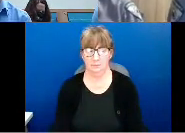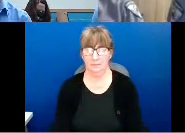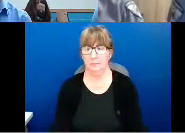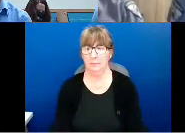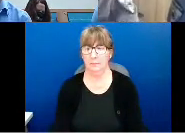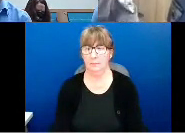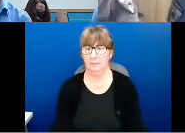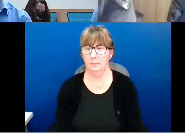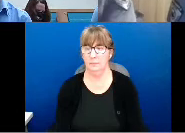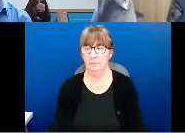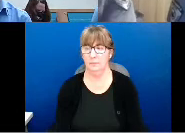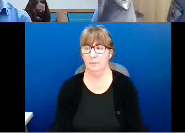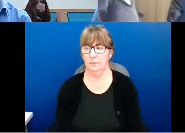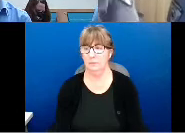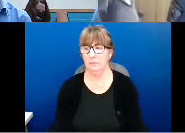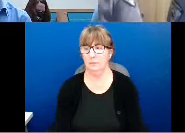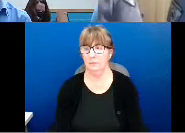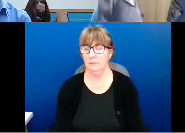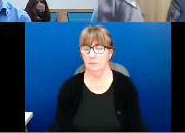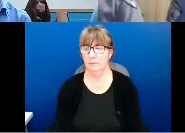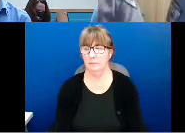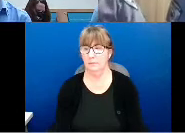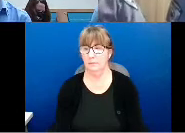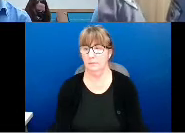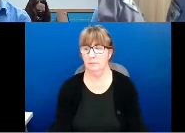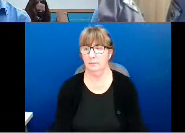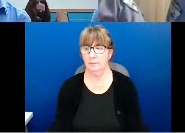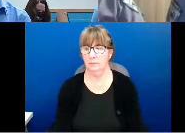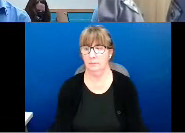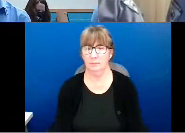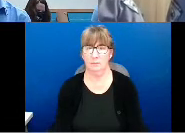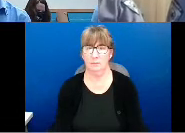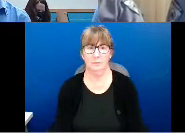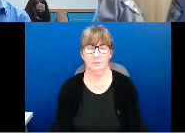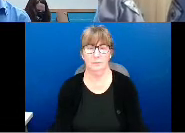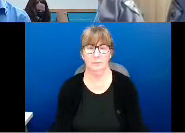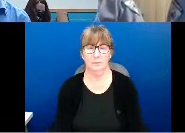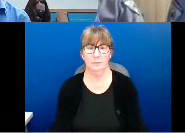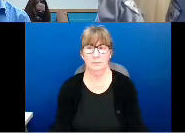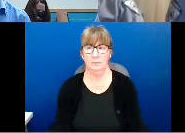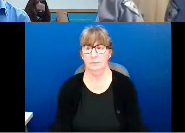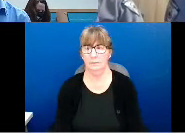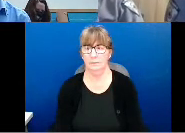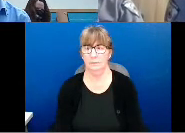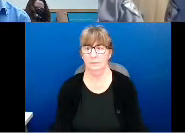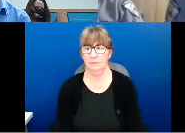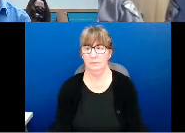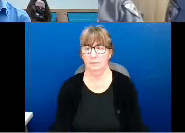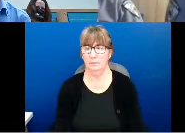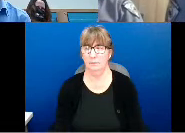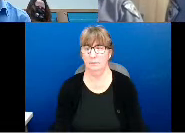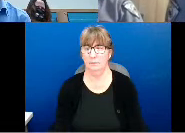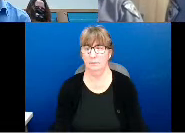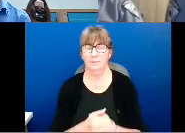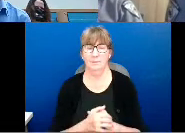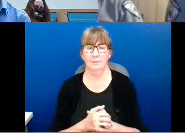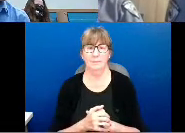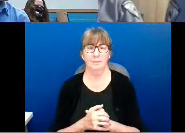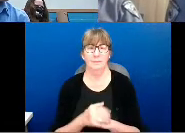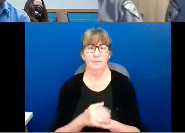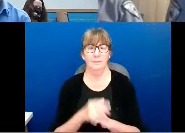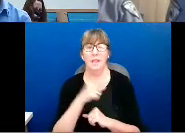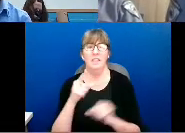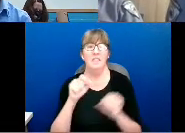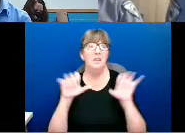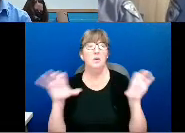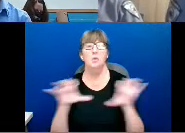is cutting, stacking, and bundling firewood. They could knock out a whole lot of things in a